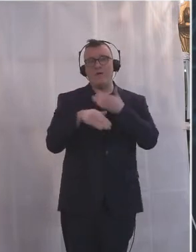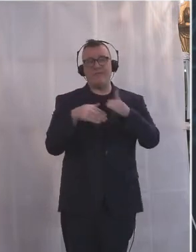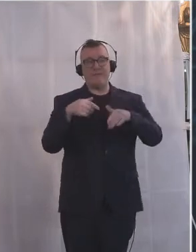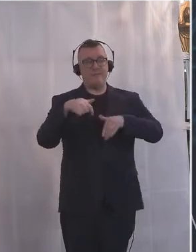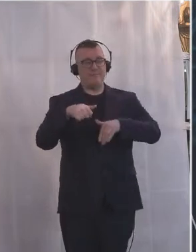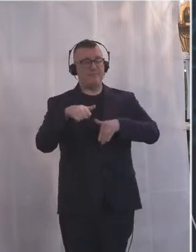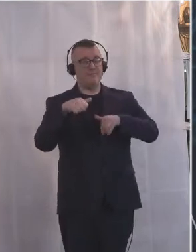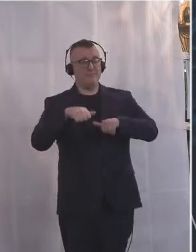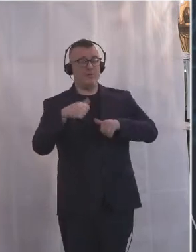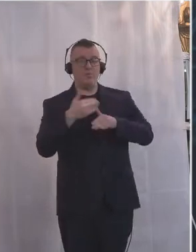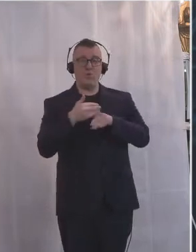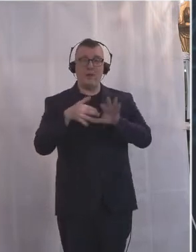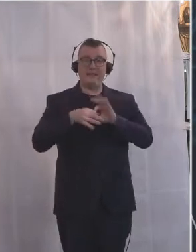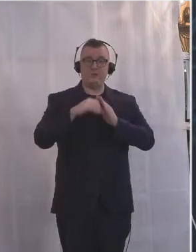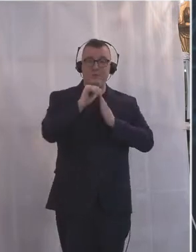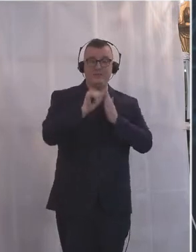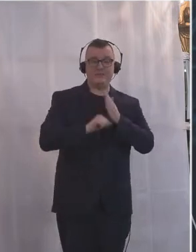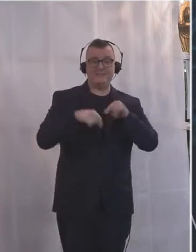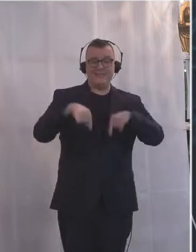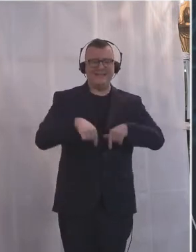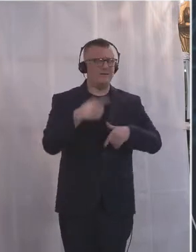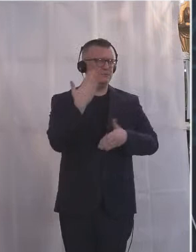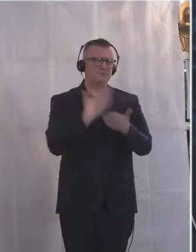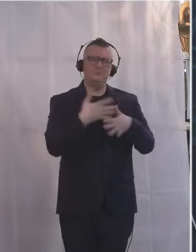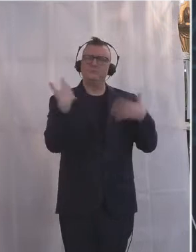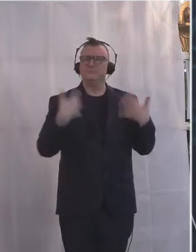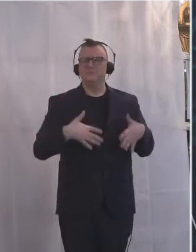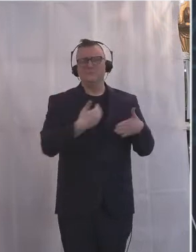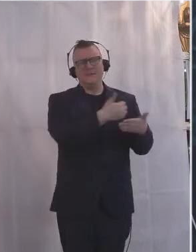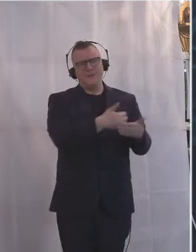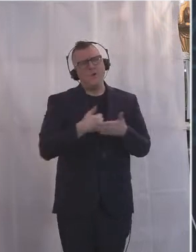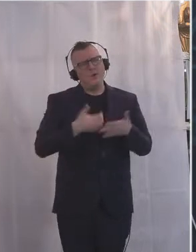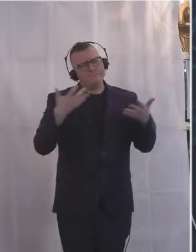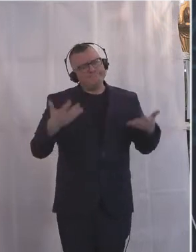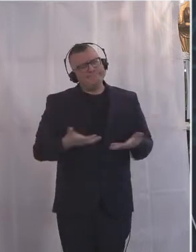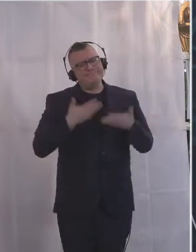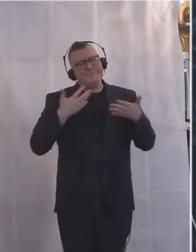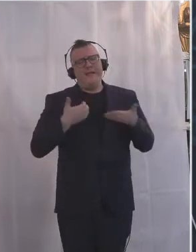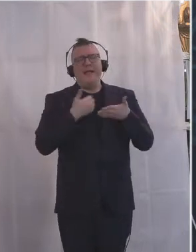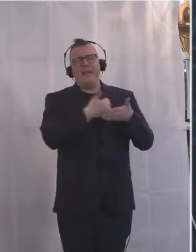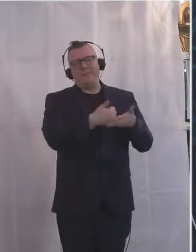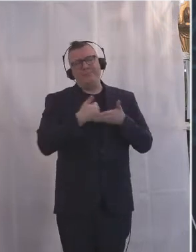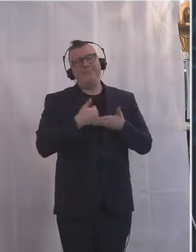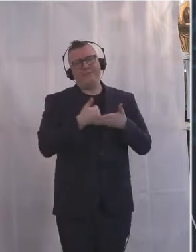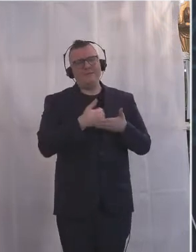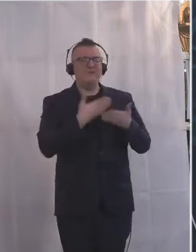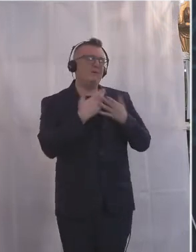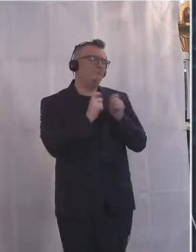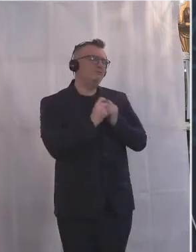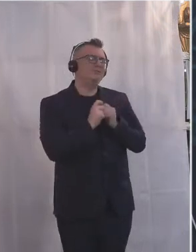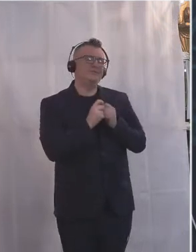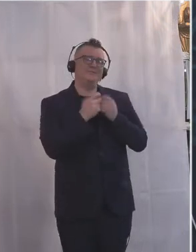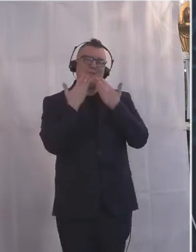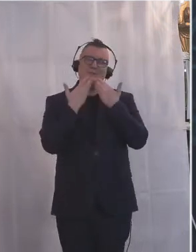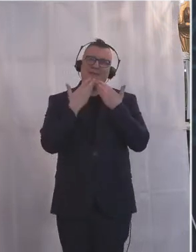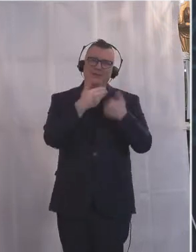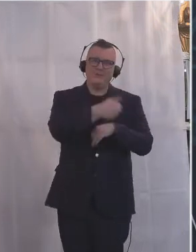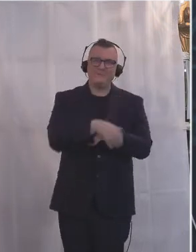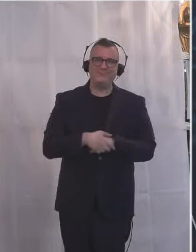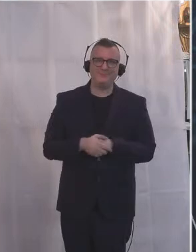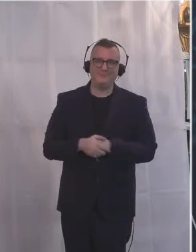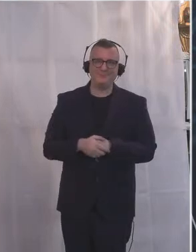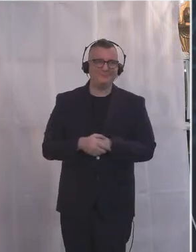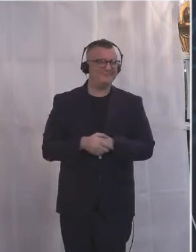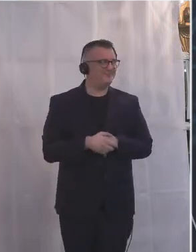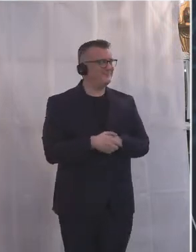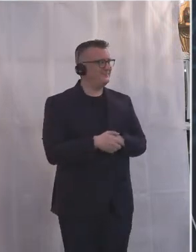on this agenda, and you know, she's been incredibly supportive, encouraging, helpful, and I really appreciate it. So I just wanted to give that